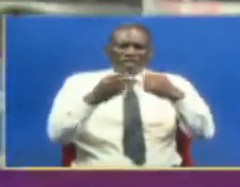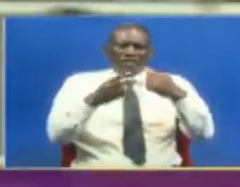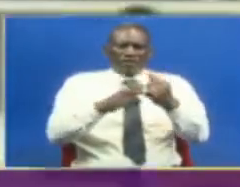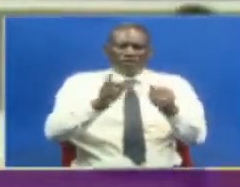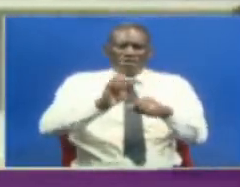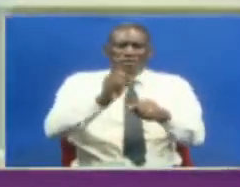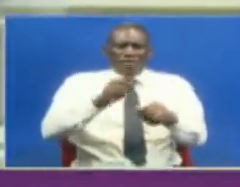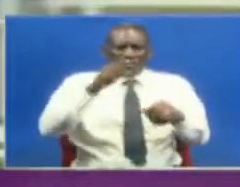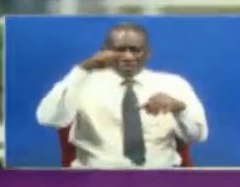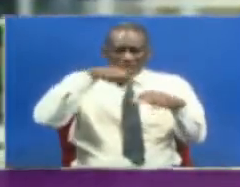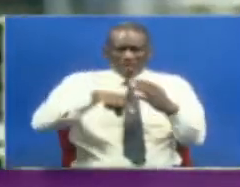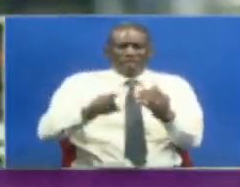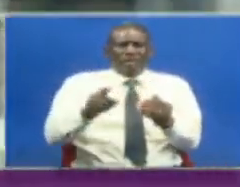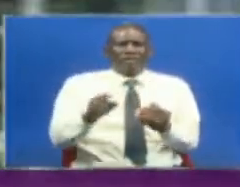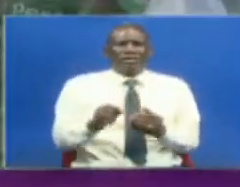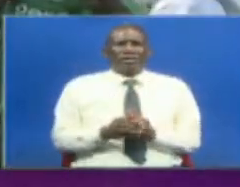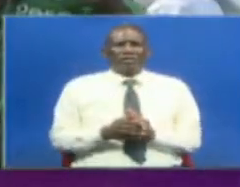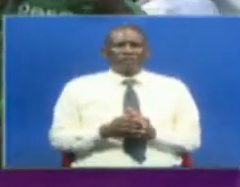Onyango's goal.